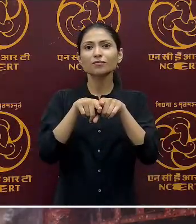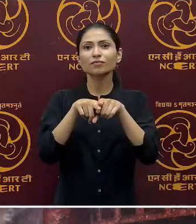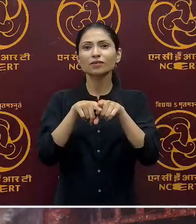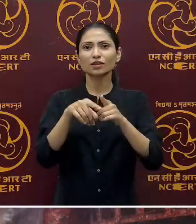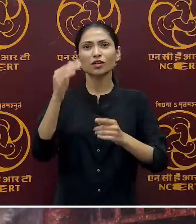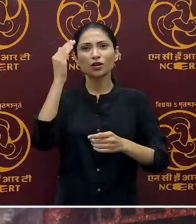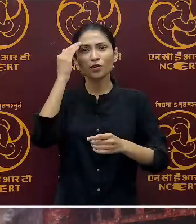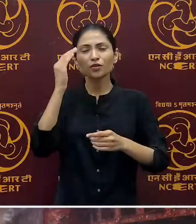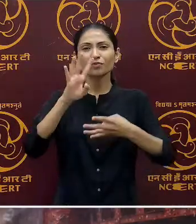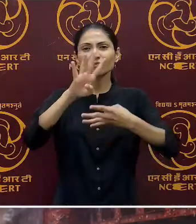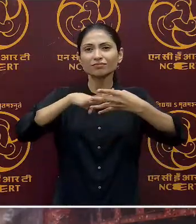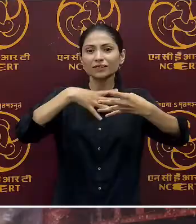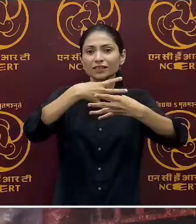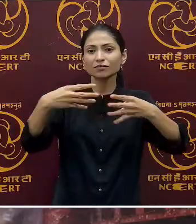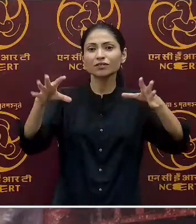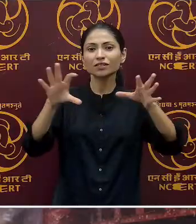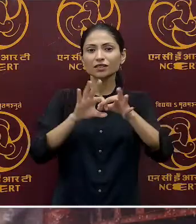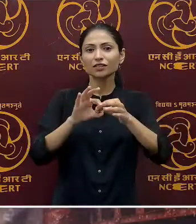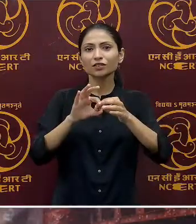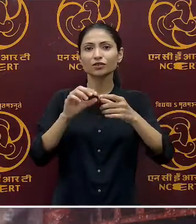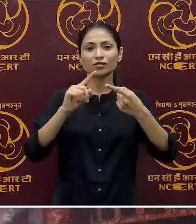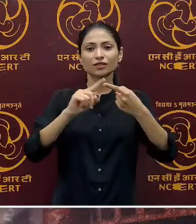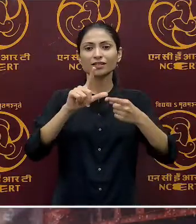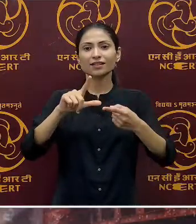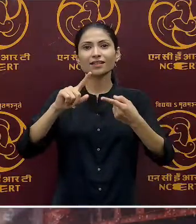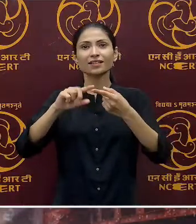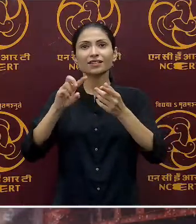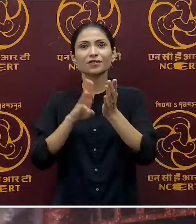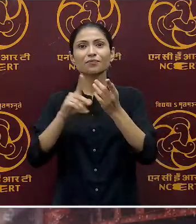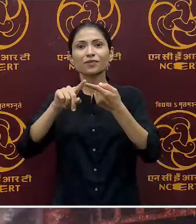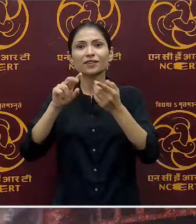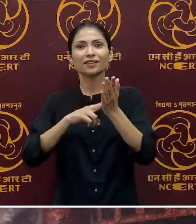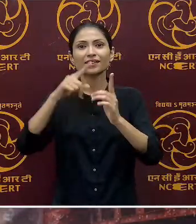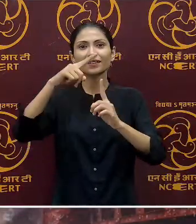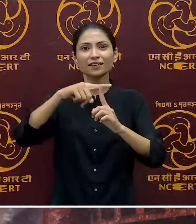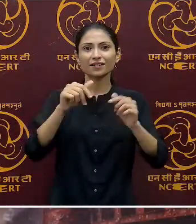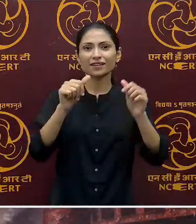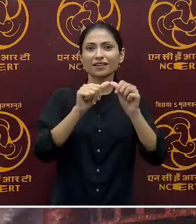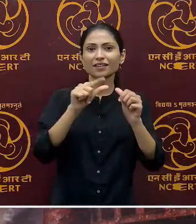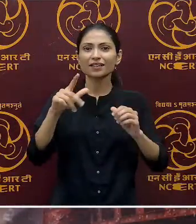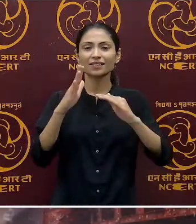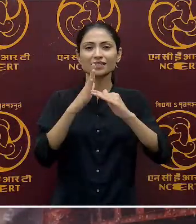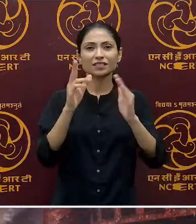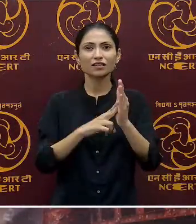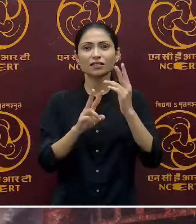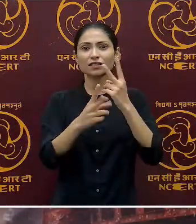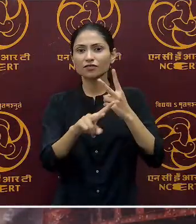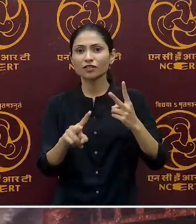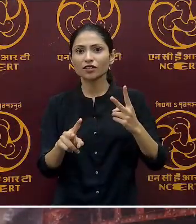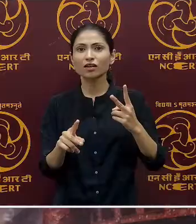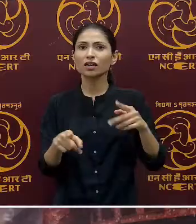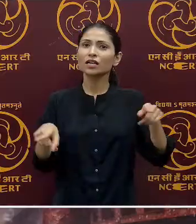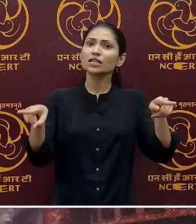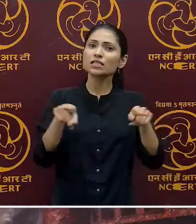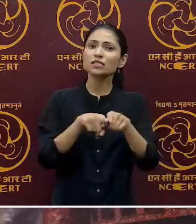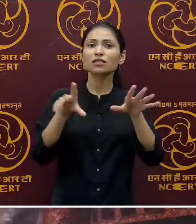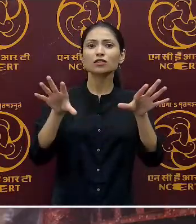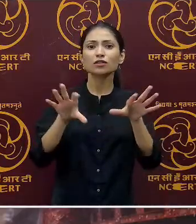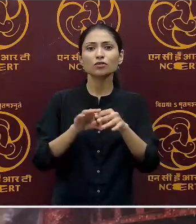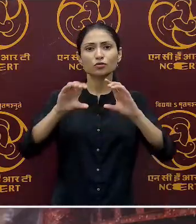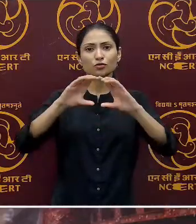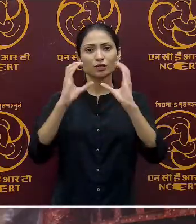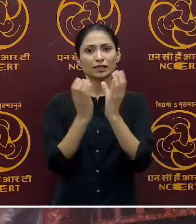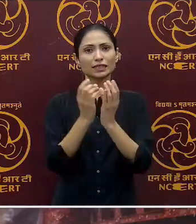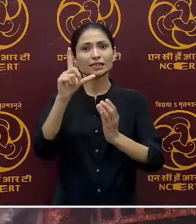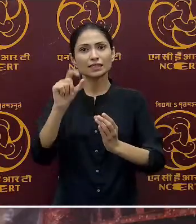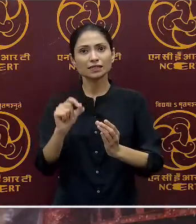in grade 11th, but its concept behind the periodic table is still present in grade 10 also. So if a student want to